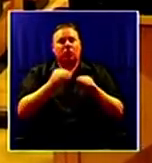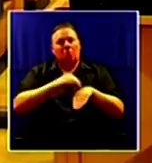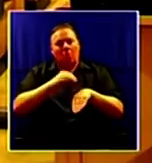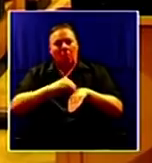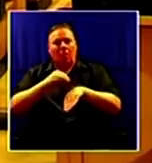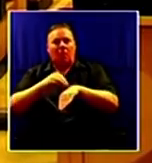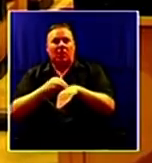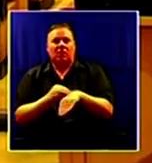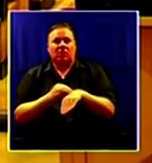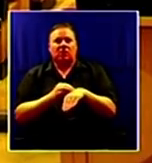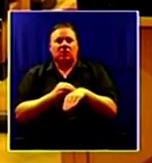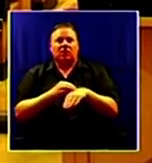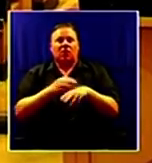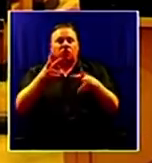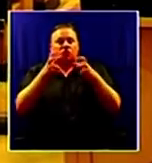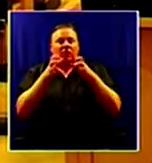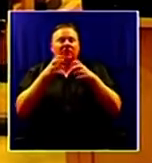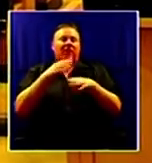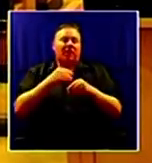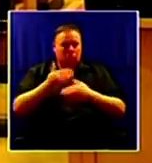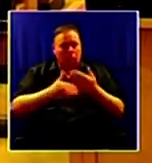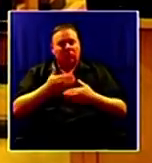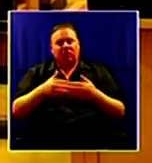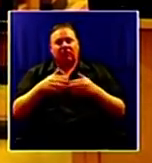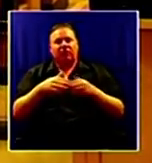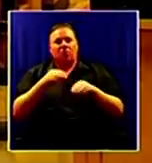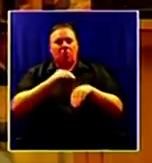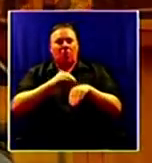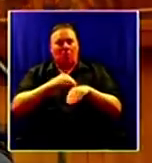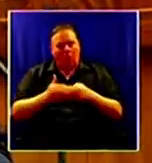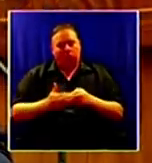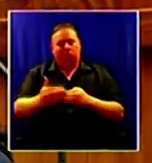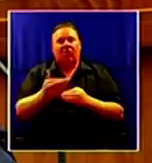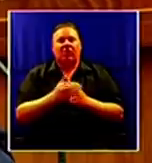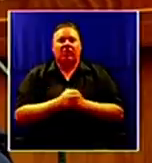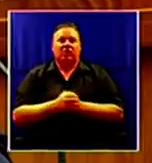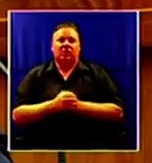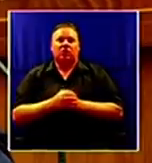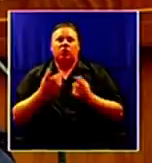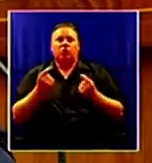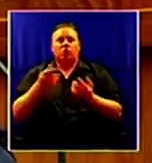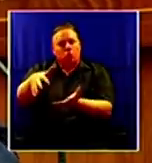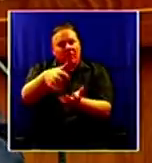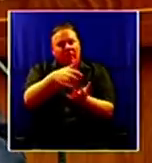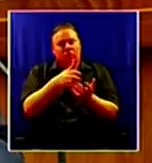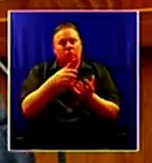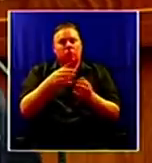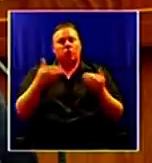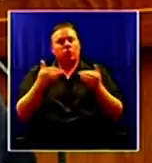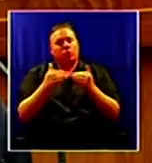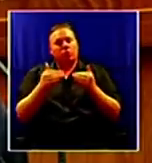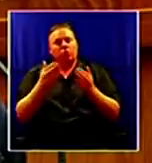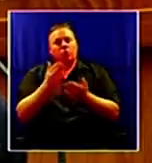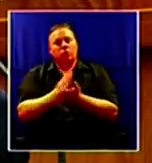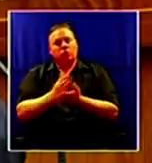and competitive. We'll do so in a revenue-neutral manner. We also intend to